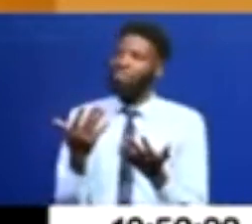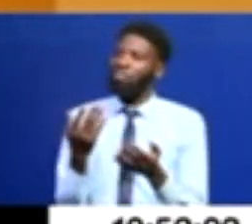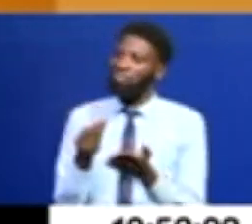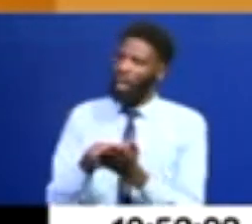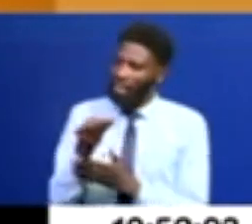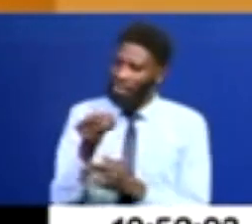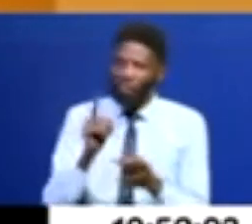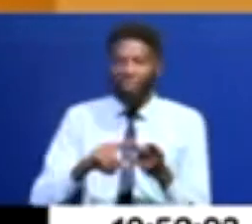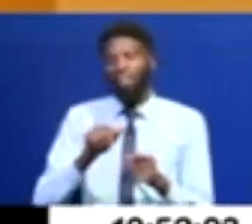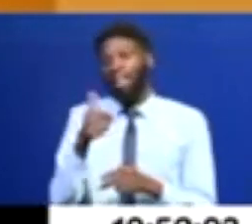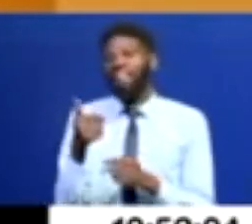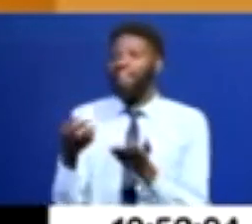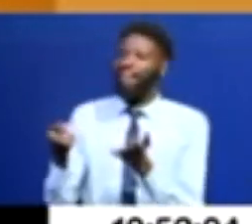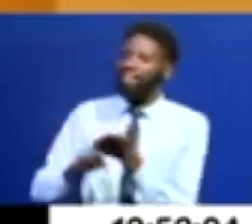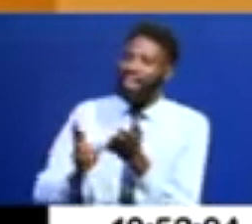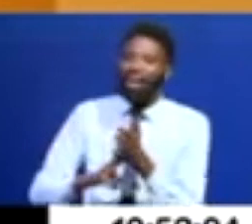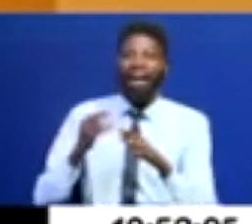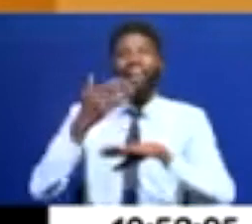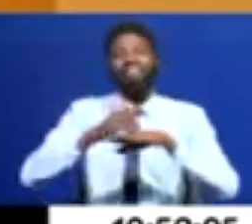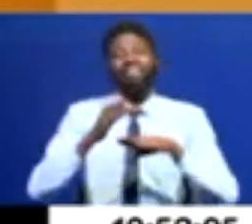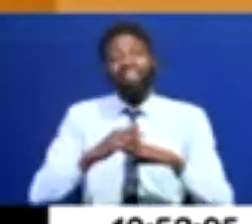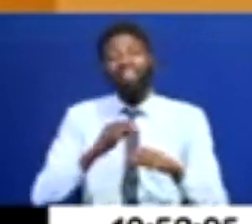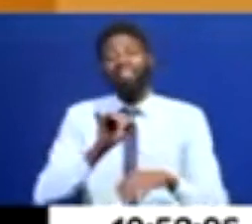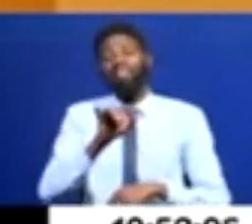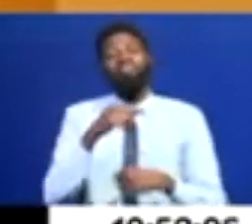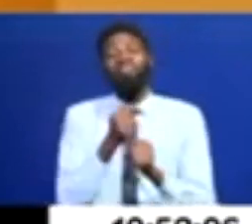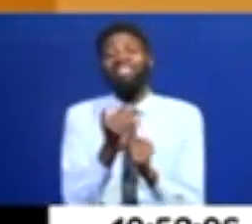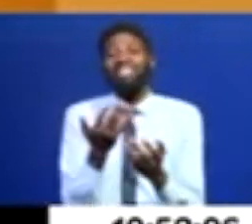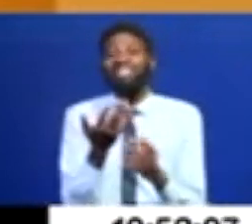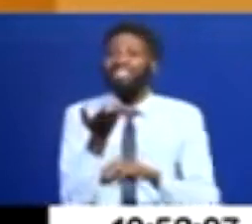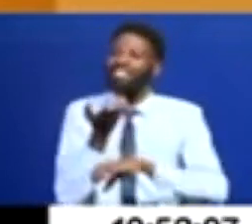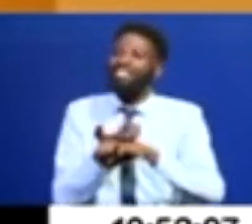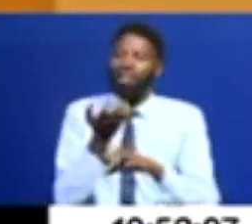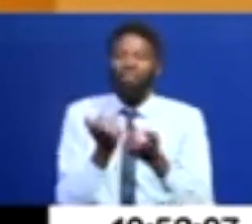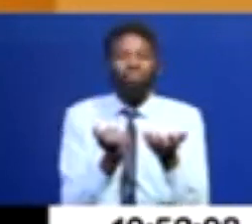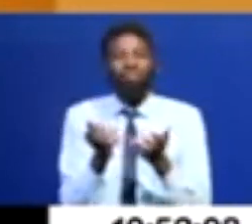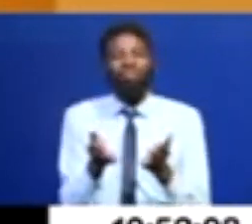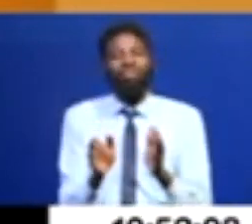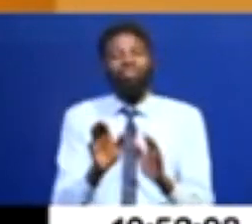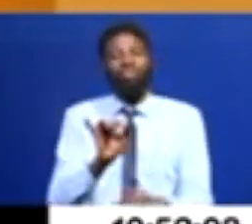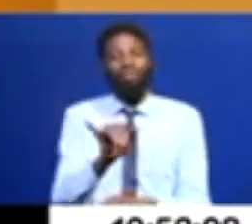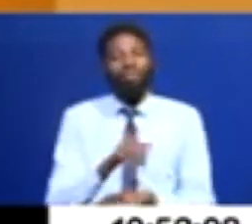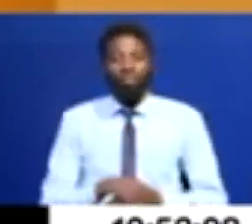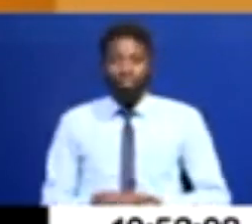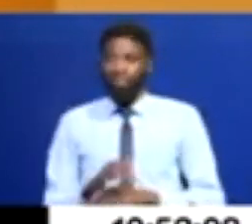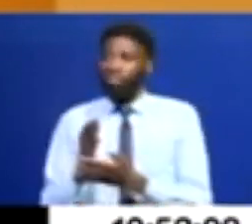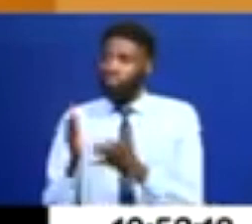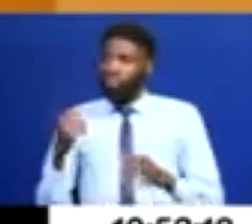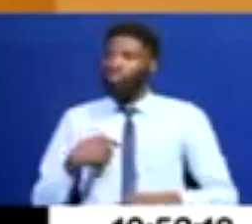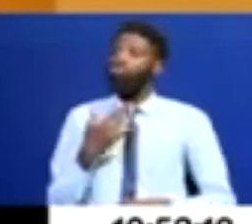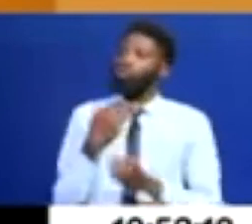recurrent expenditures. Mm-hmm. And it makes it very impractical mm-hmm. to do business that way. Mm-hmm. Something I may want to touch also